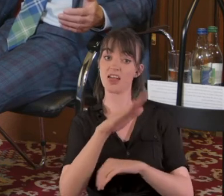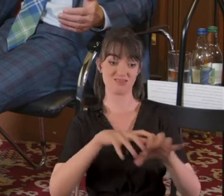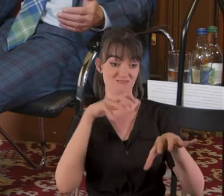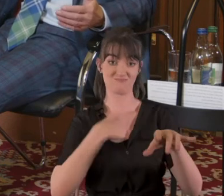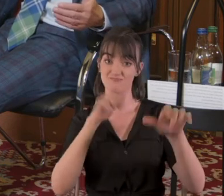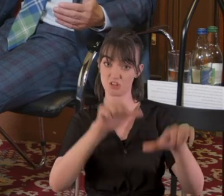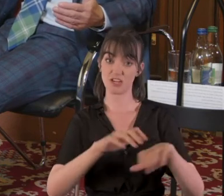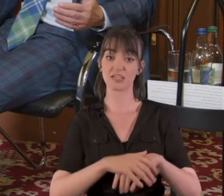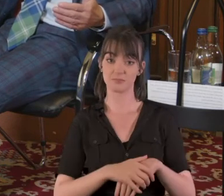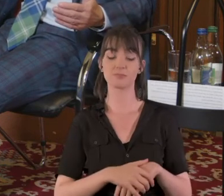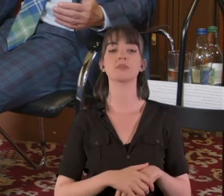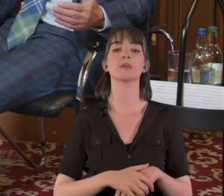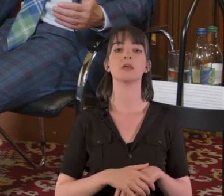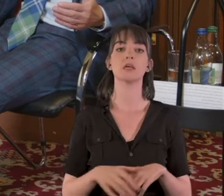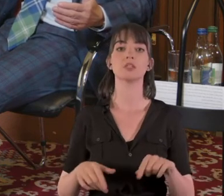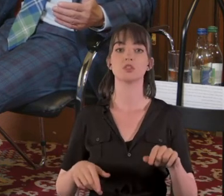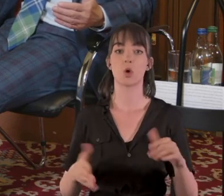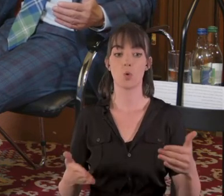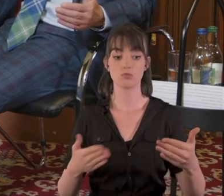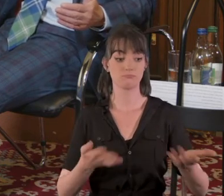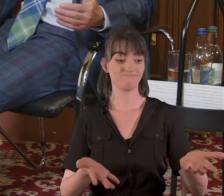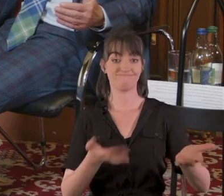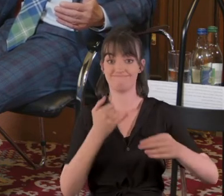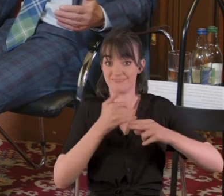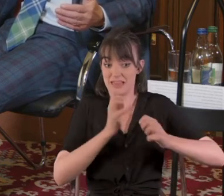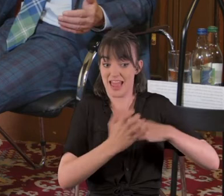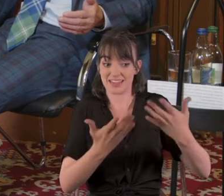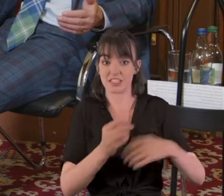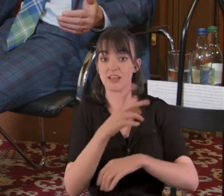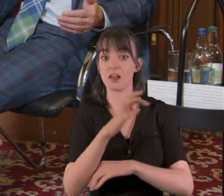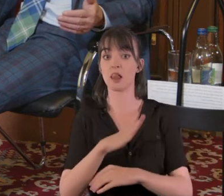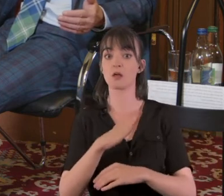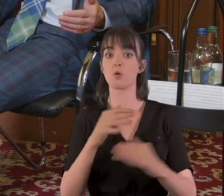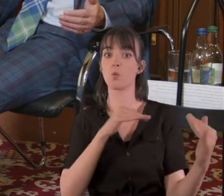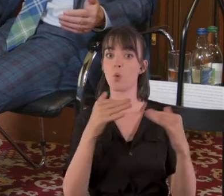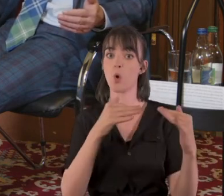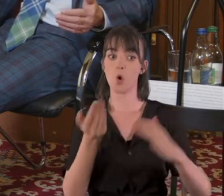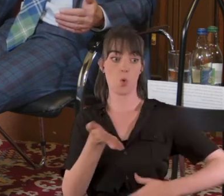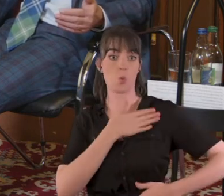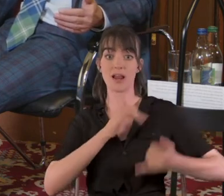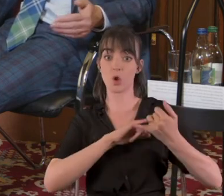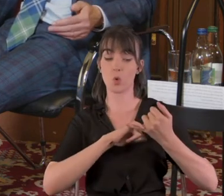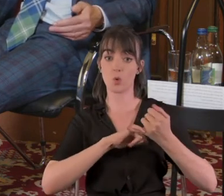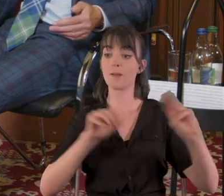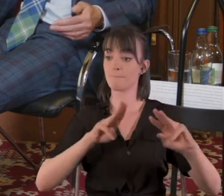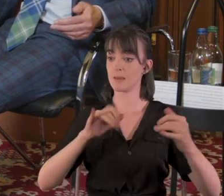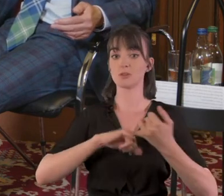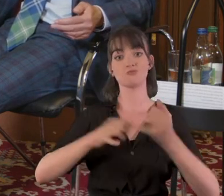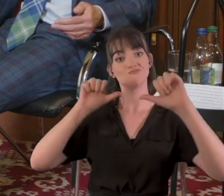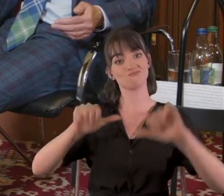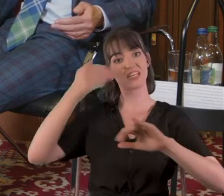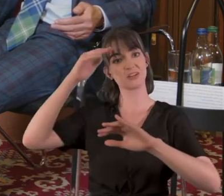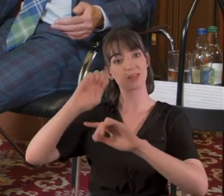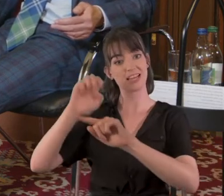that. And in the end, the civil war was won by those who agreed with that. Mm-hmm. So you might say the British got their negotiating